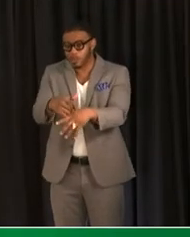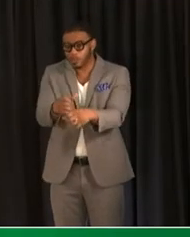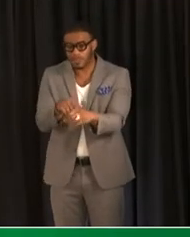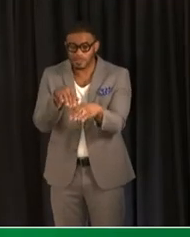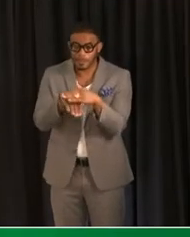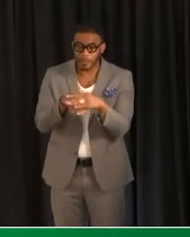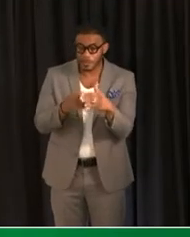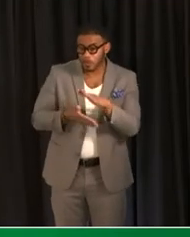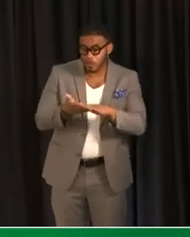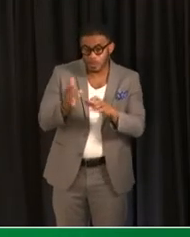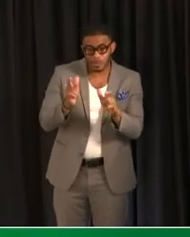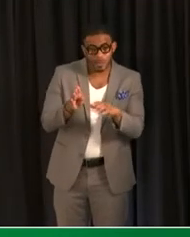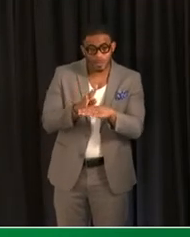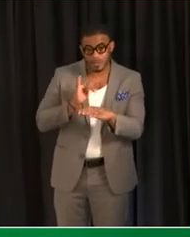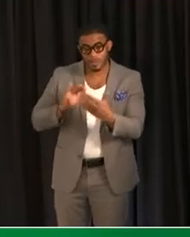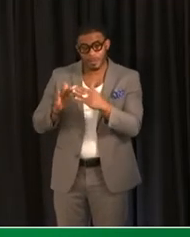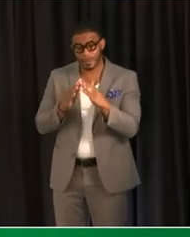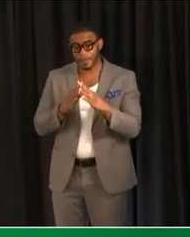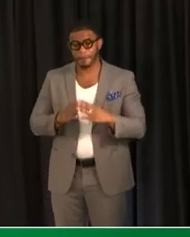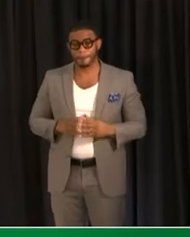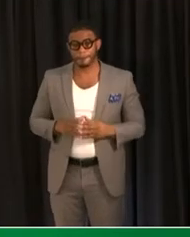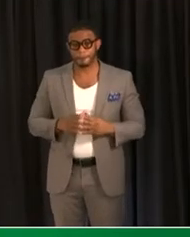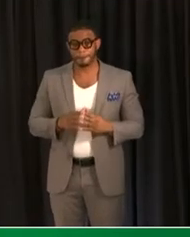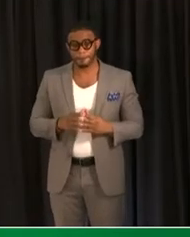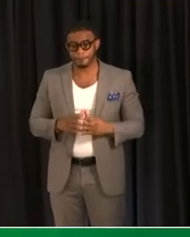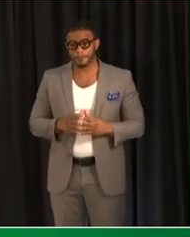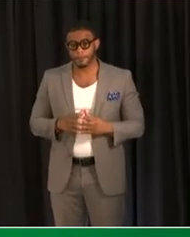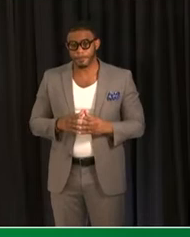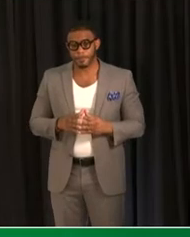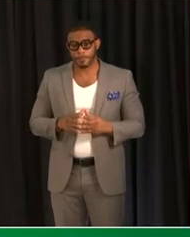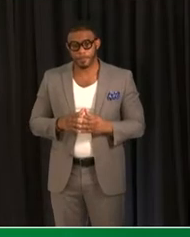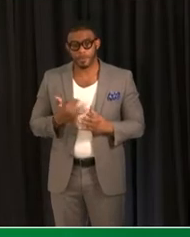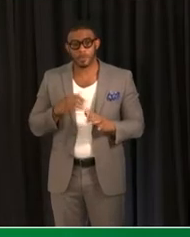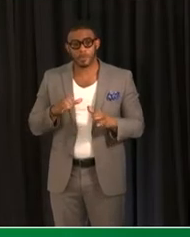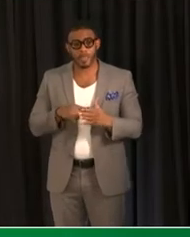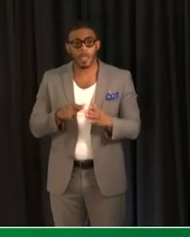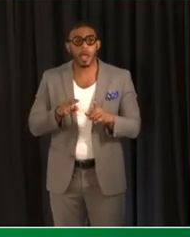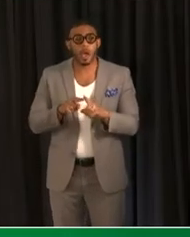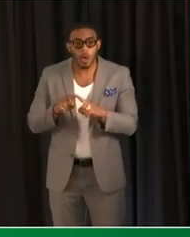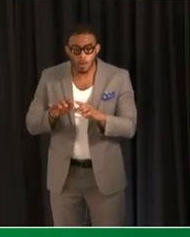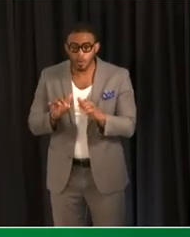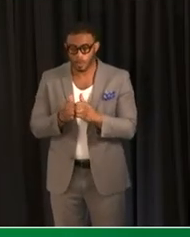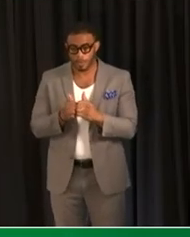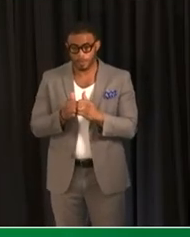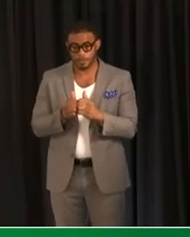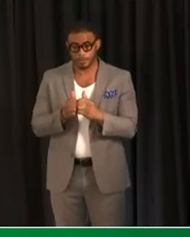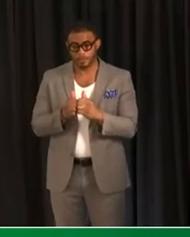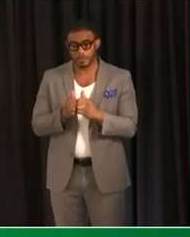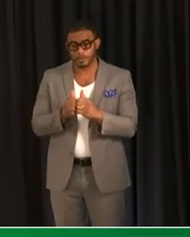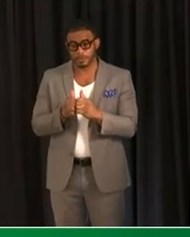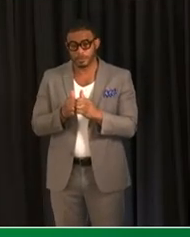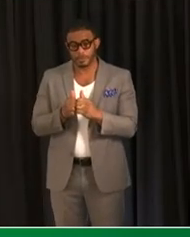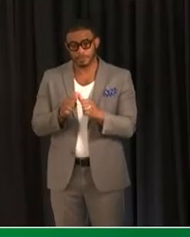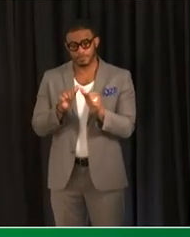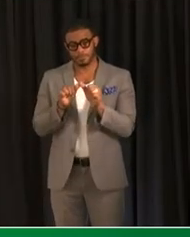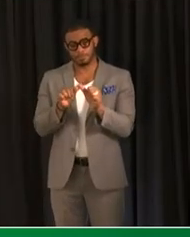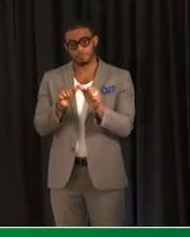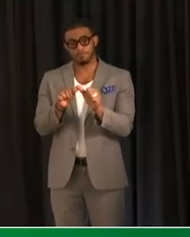oftentimes difficult to run a small business in our community. We do that also